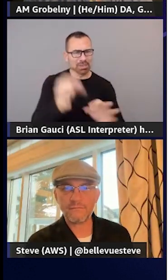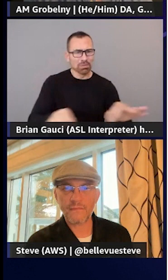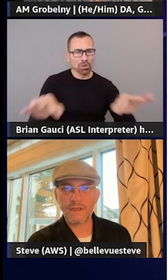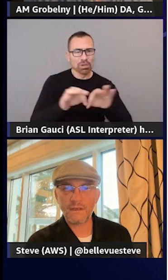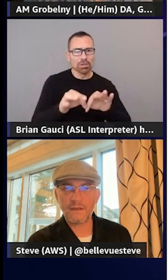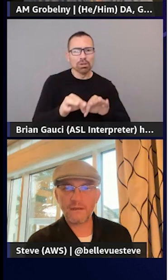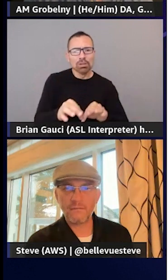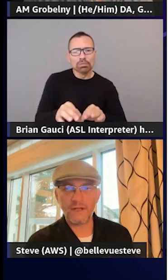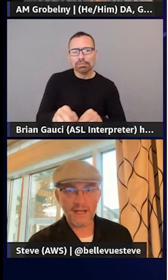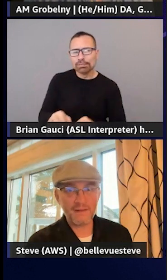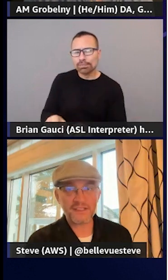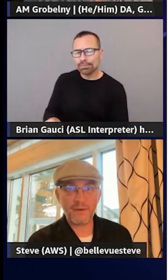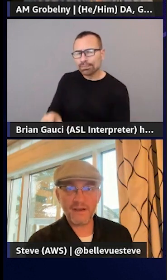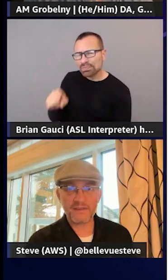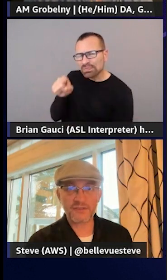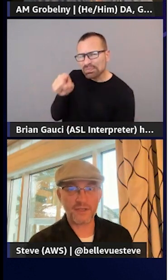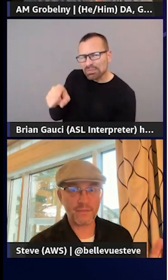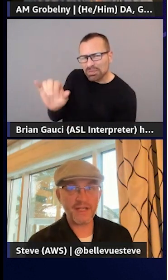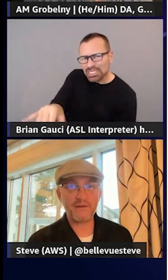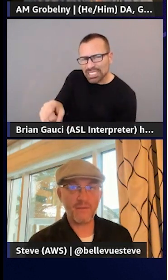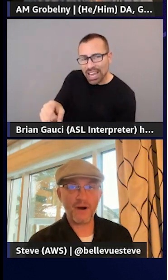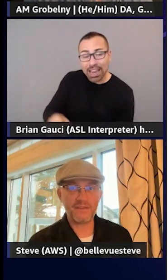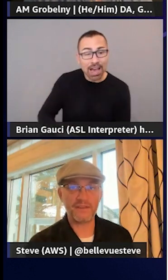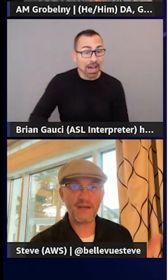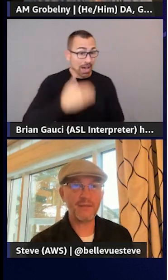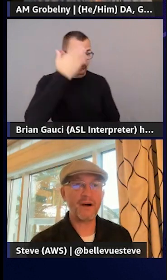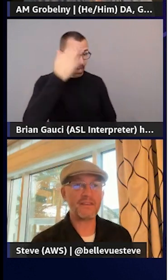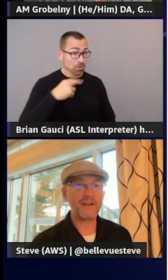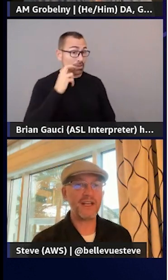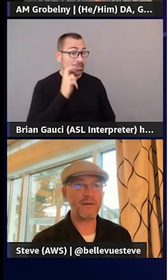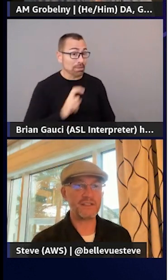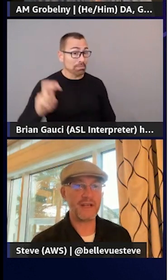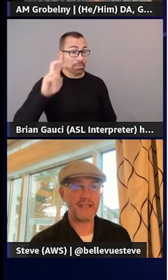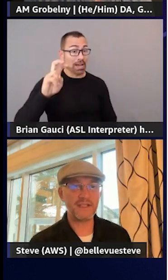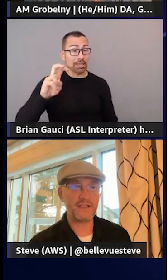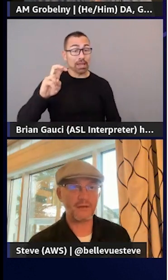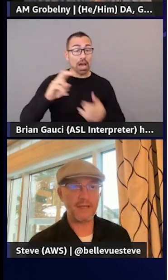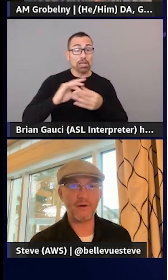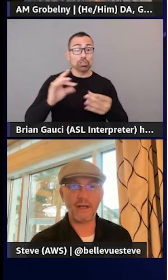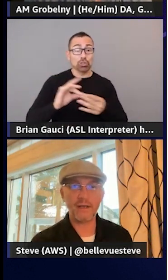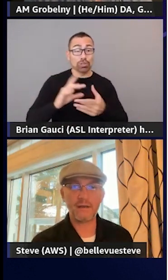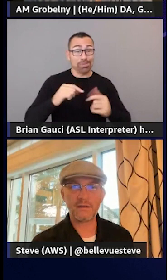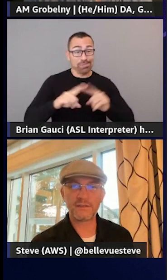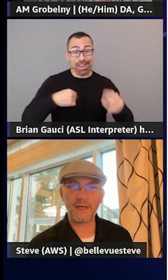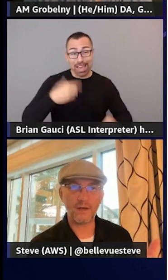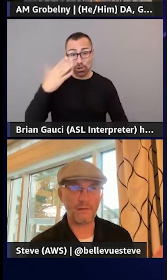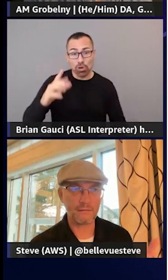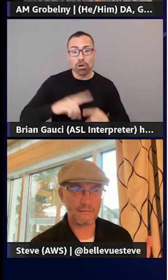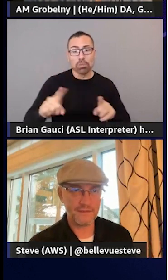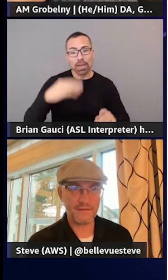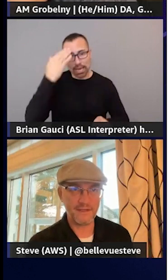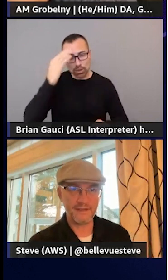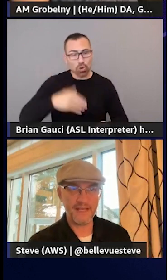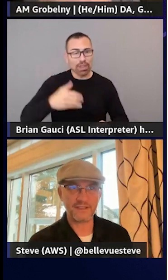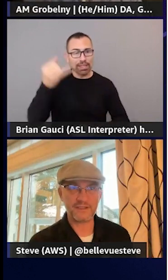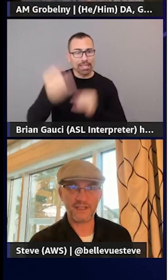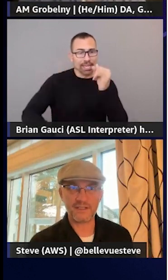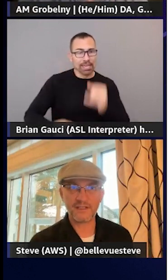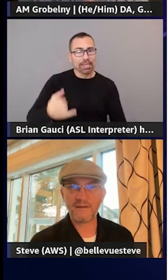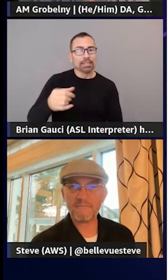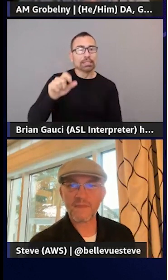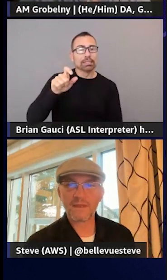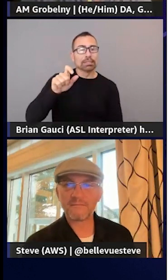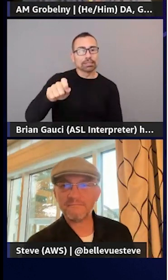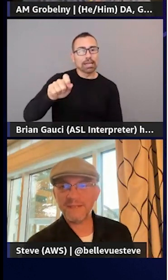this? Well, I know that's a Python script, but I don't know Python. The only Python I know is that it ends in .py. So there's a good